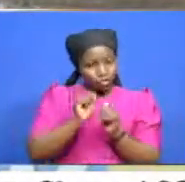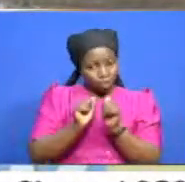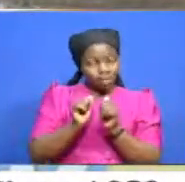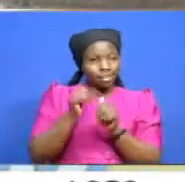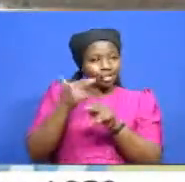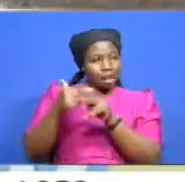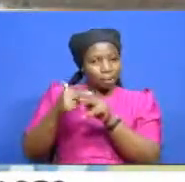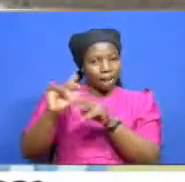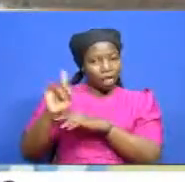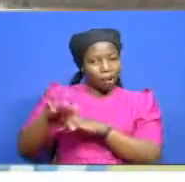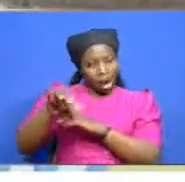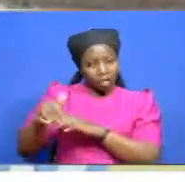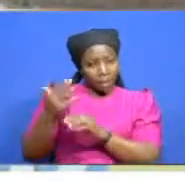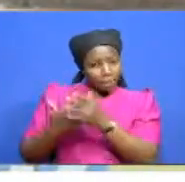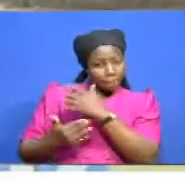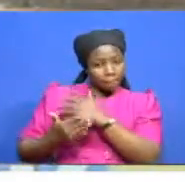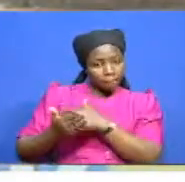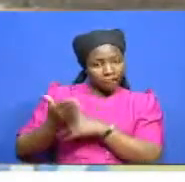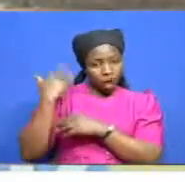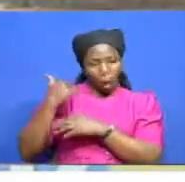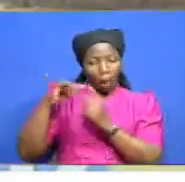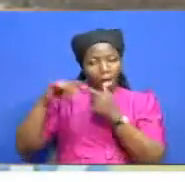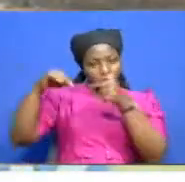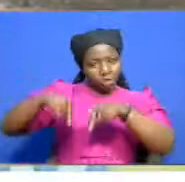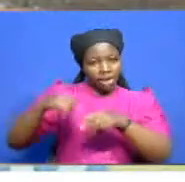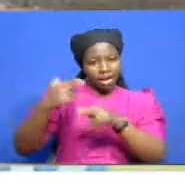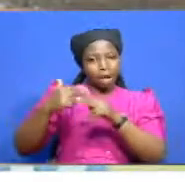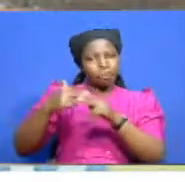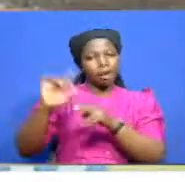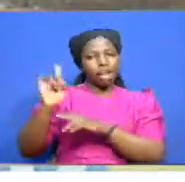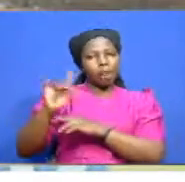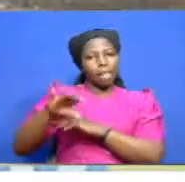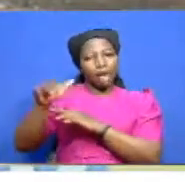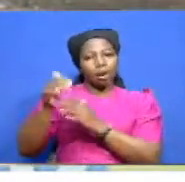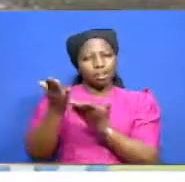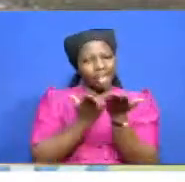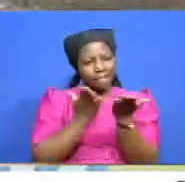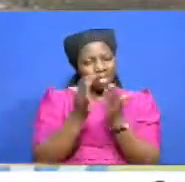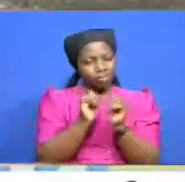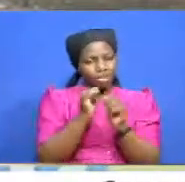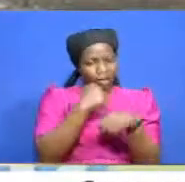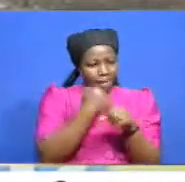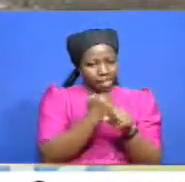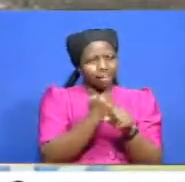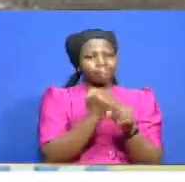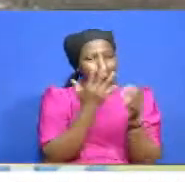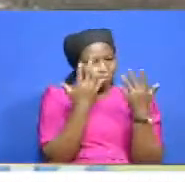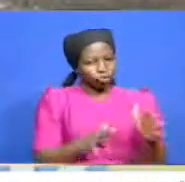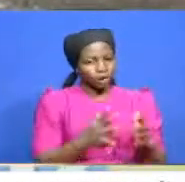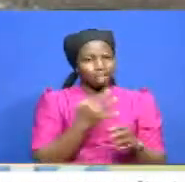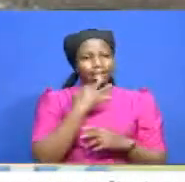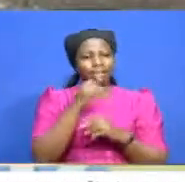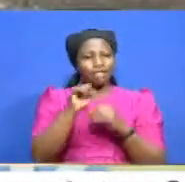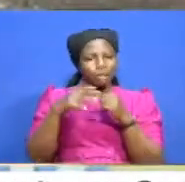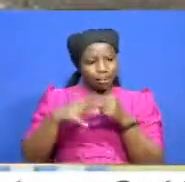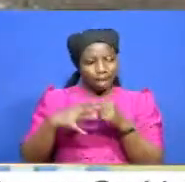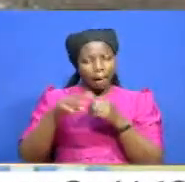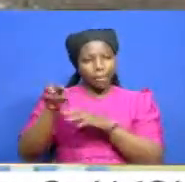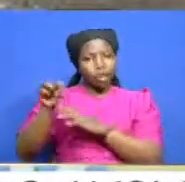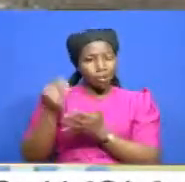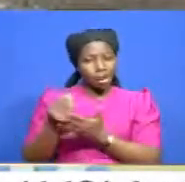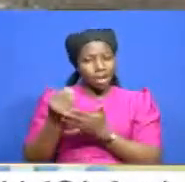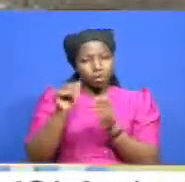Metropolitan Service, lose about 357 million shillings, and other charges that he is facing touch